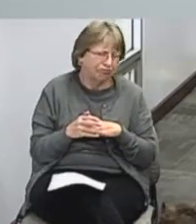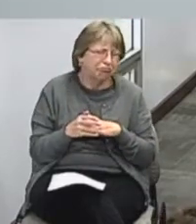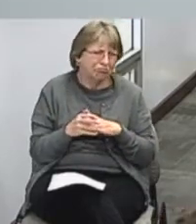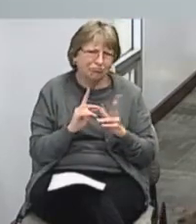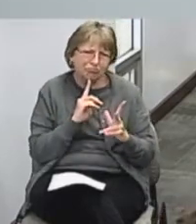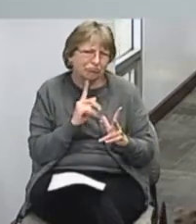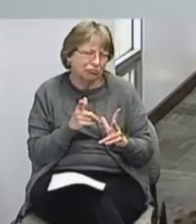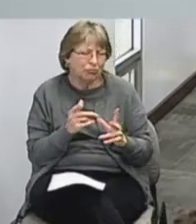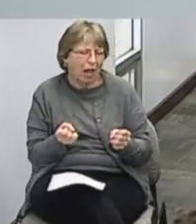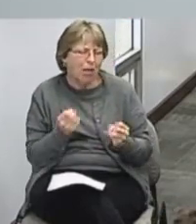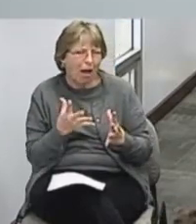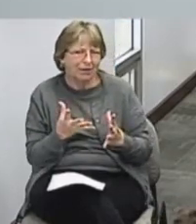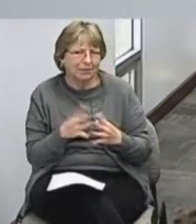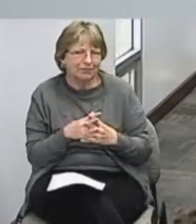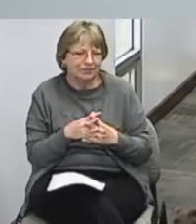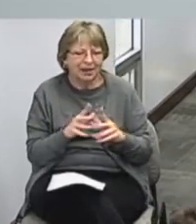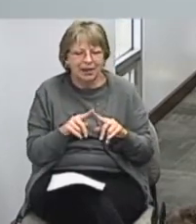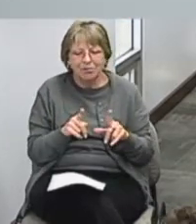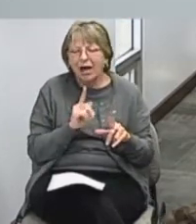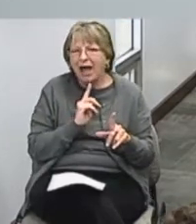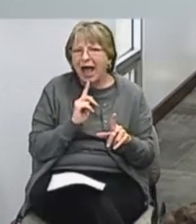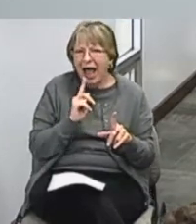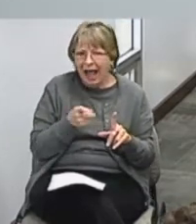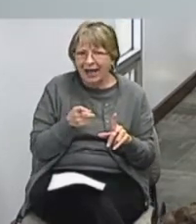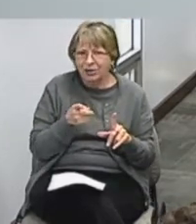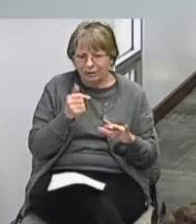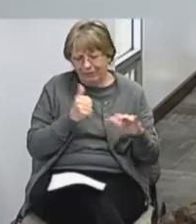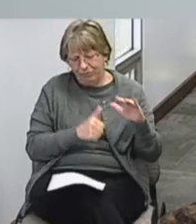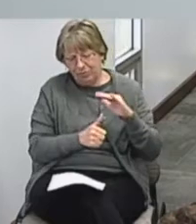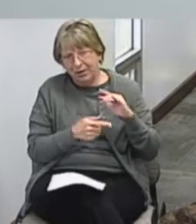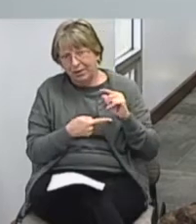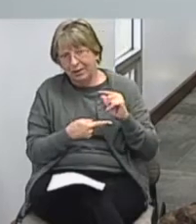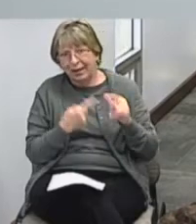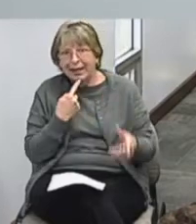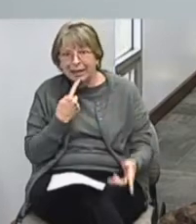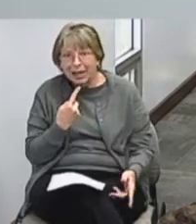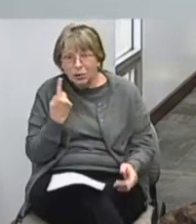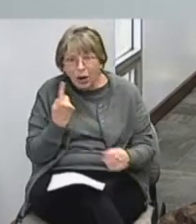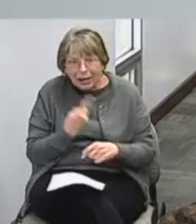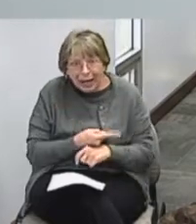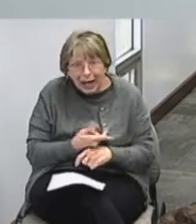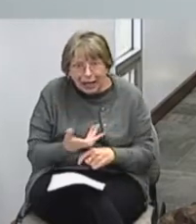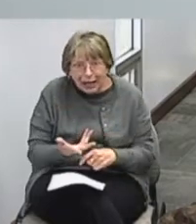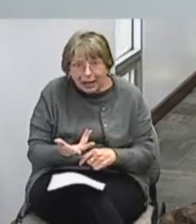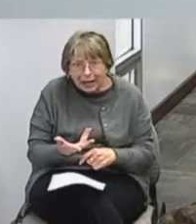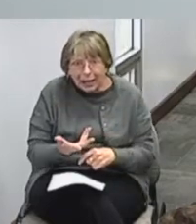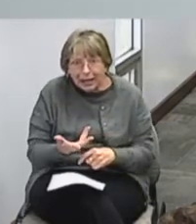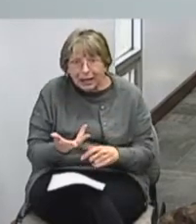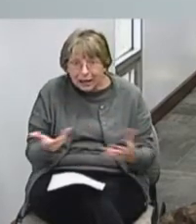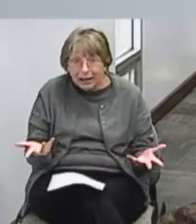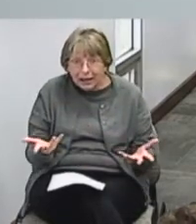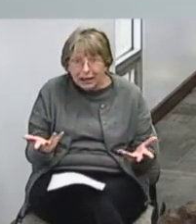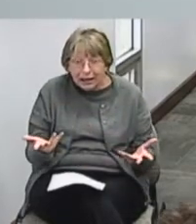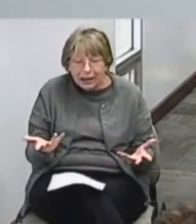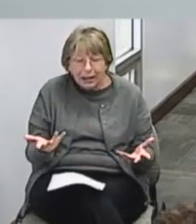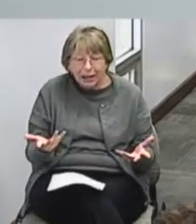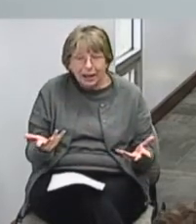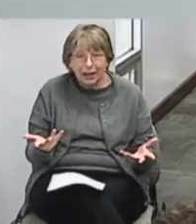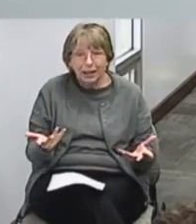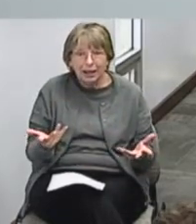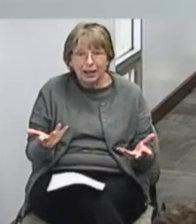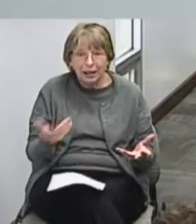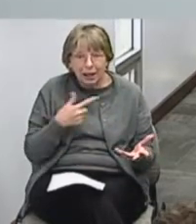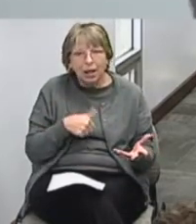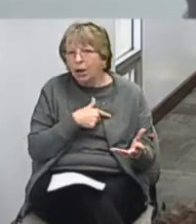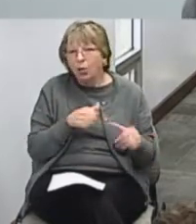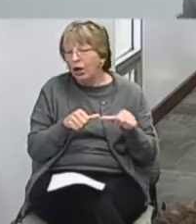But actually, the statute we charter out from under says 1 day. Oh, okay. So we're Consistency.